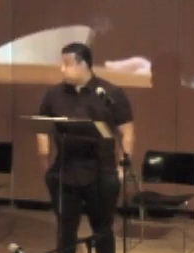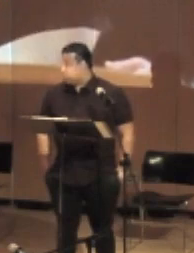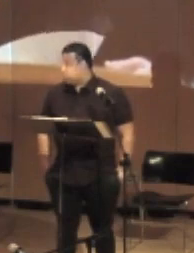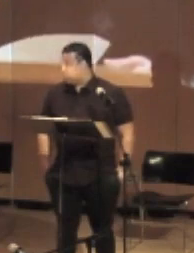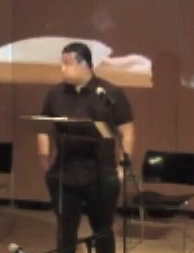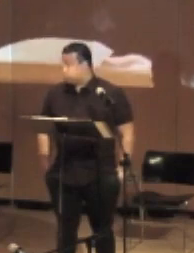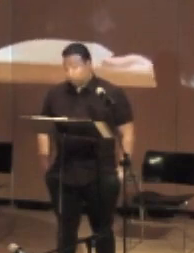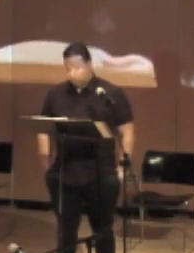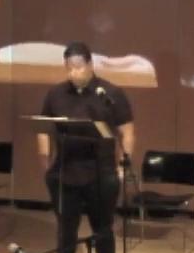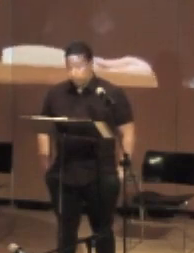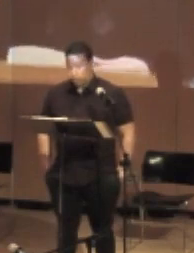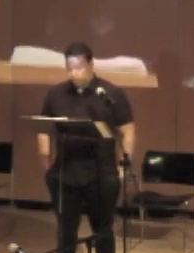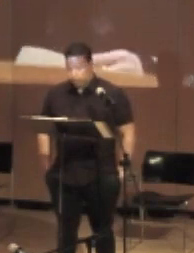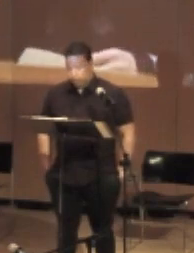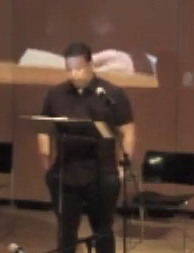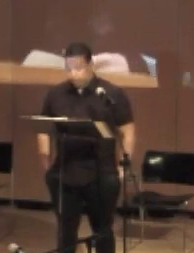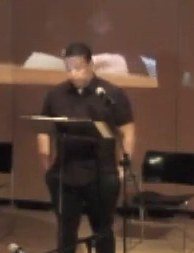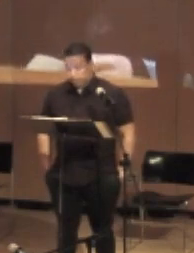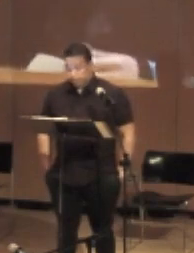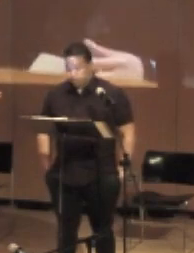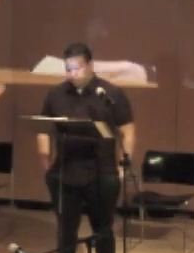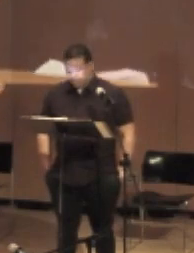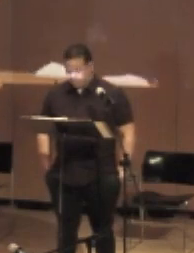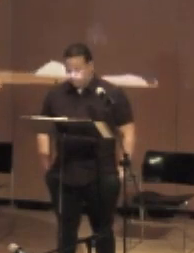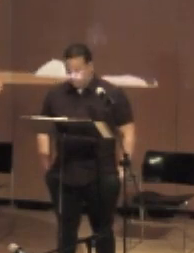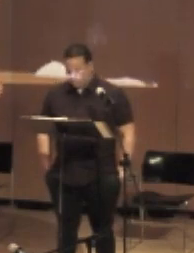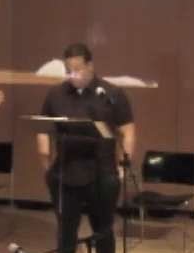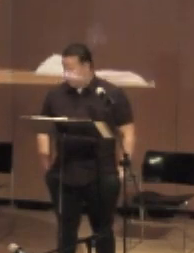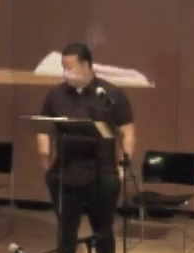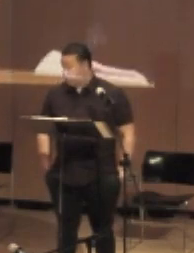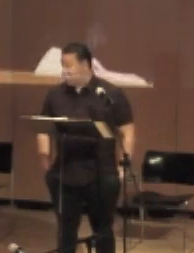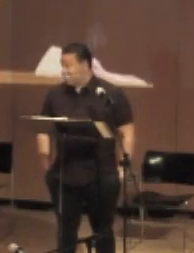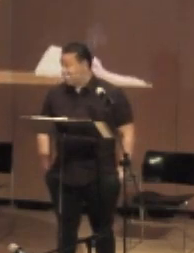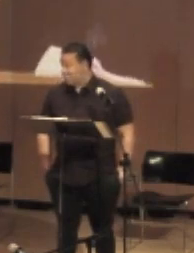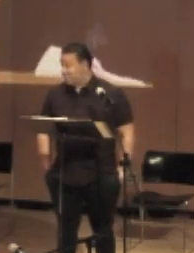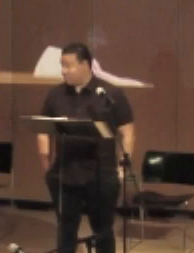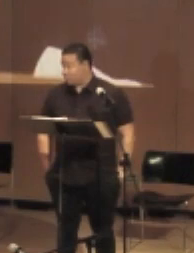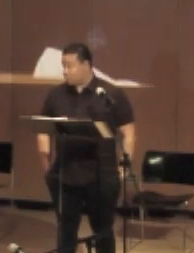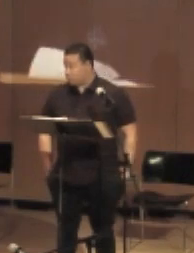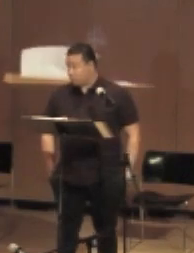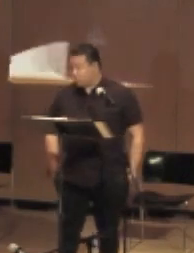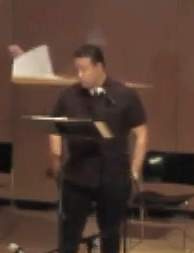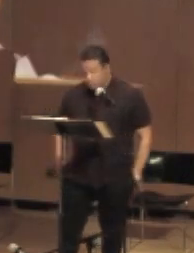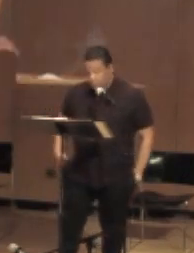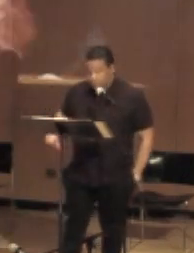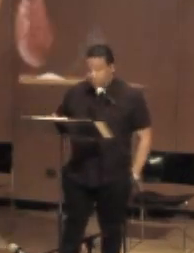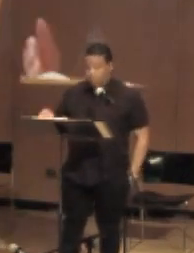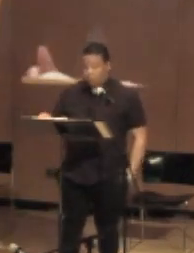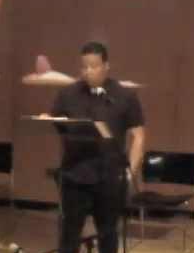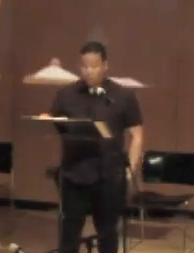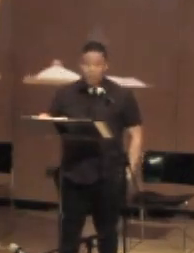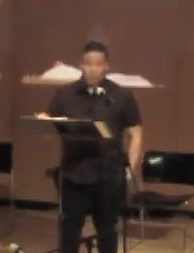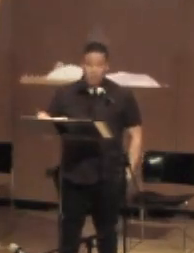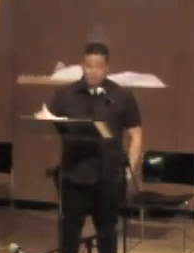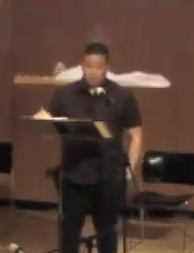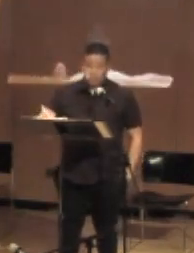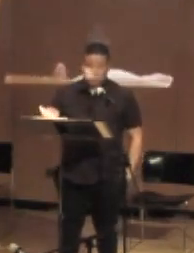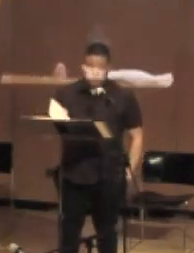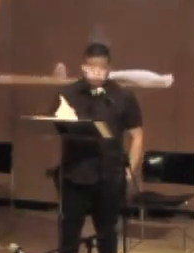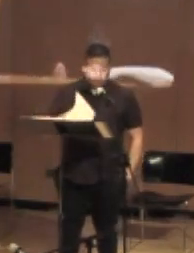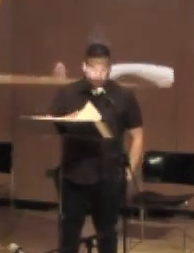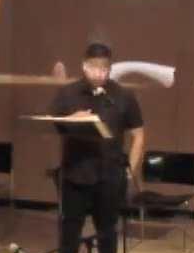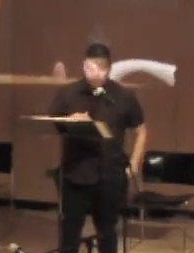the father and your Norah stuck with Mom growing up maybe that's how it was it's often like that anding looks at the clock